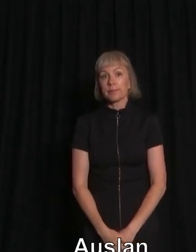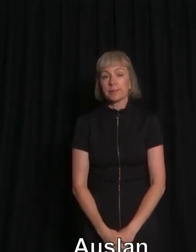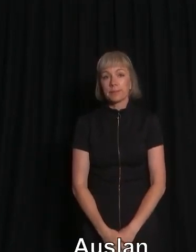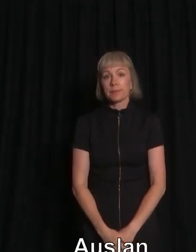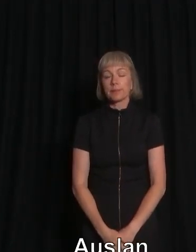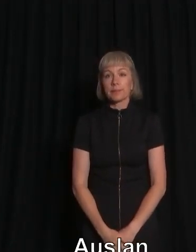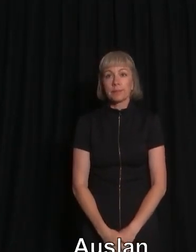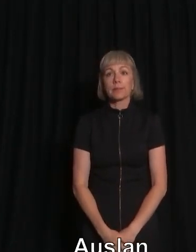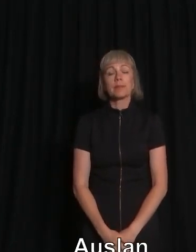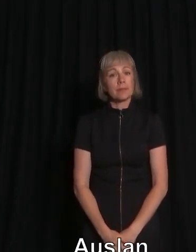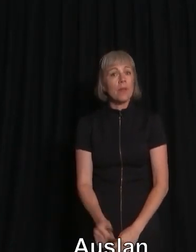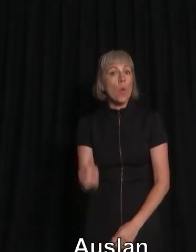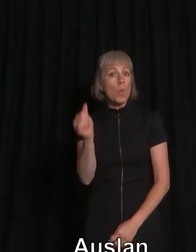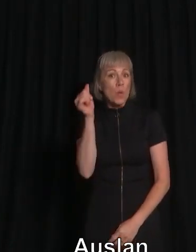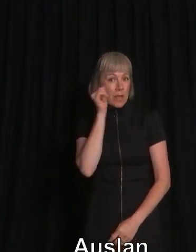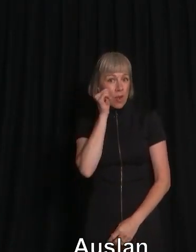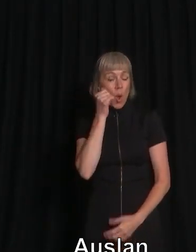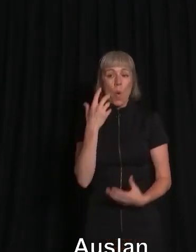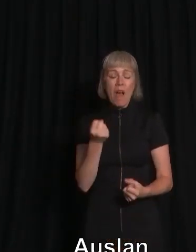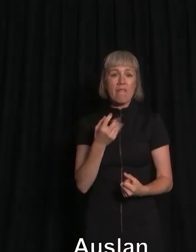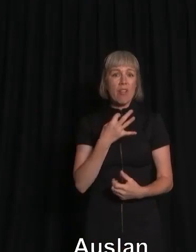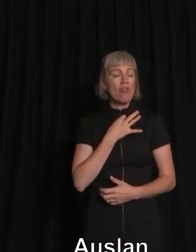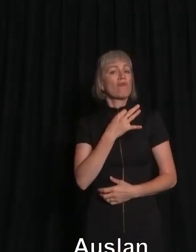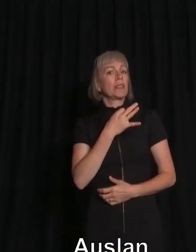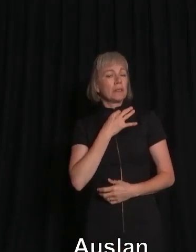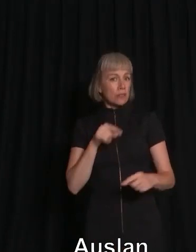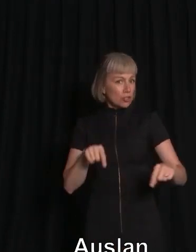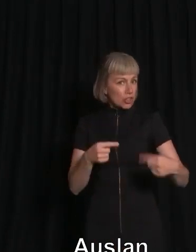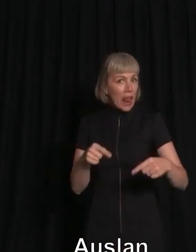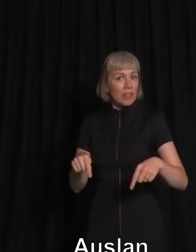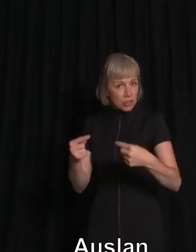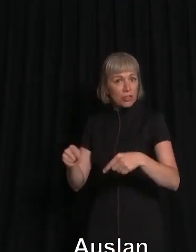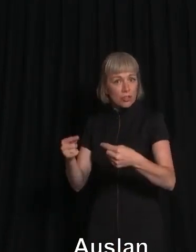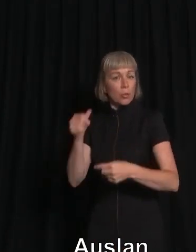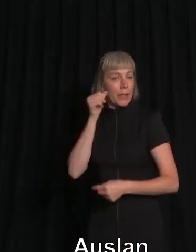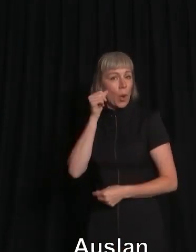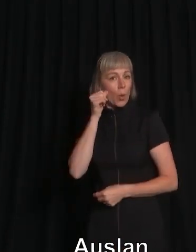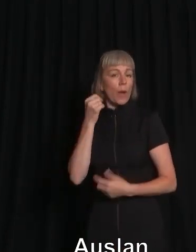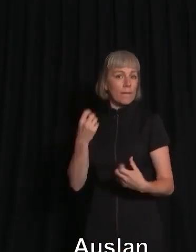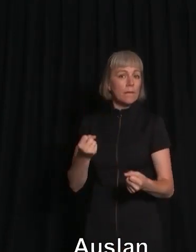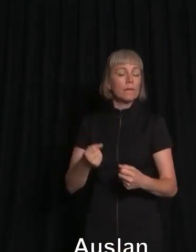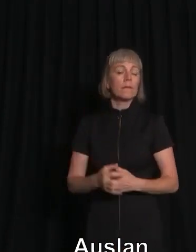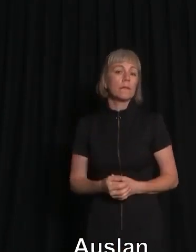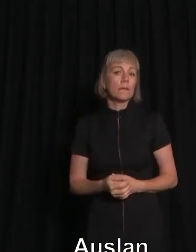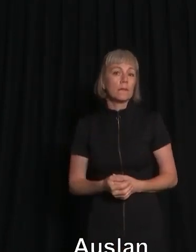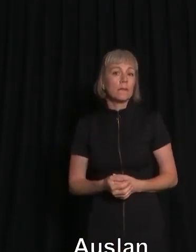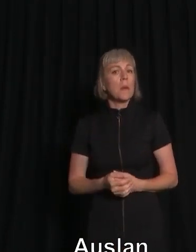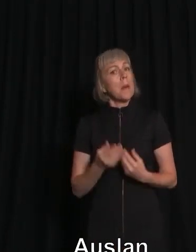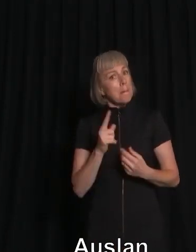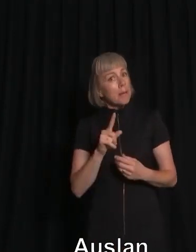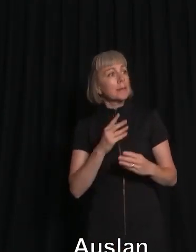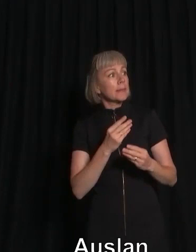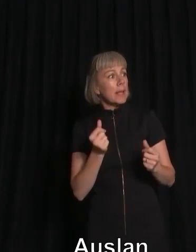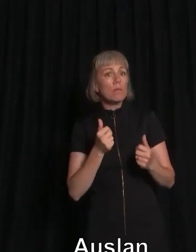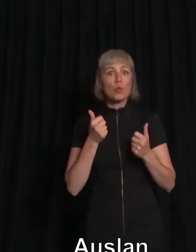Well, we know the threats, we know the challenges now, but there is a lot of good work happening to